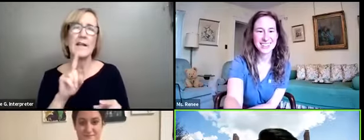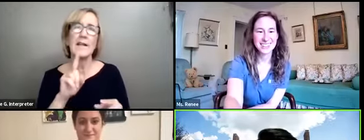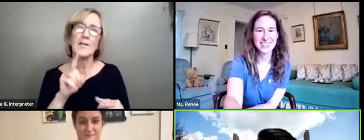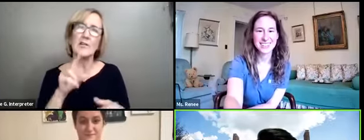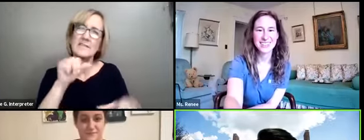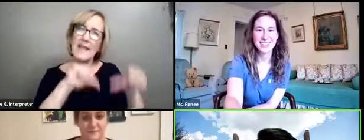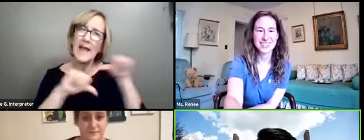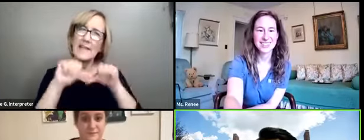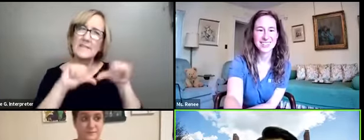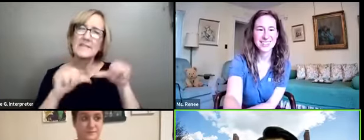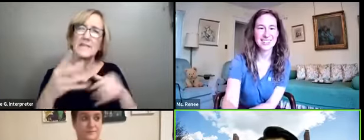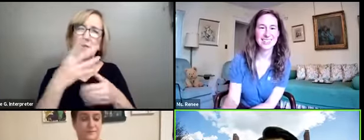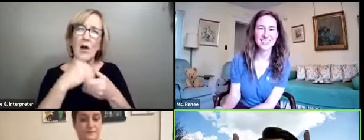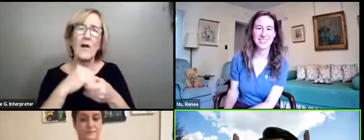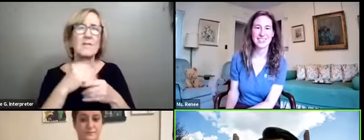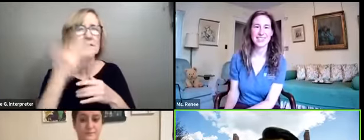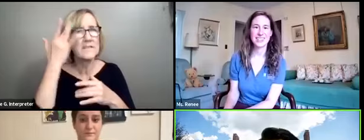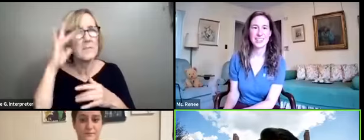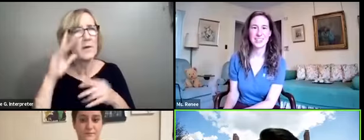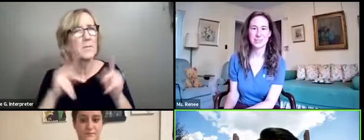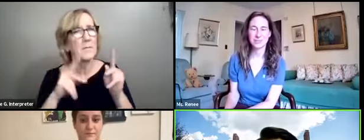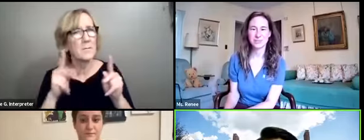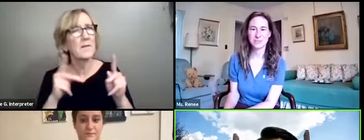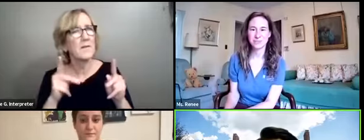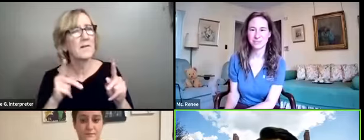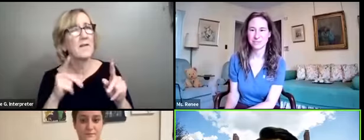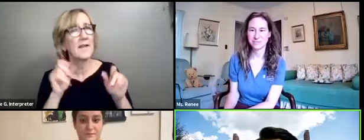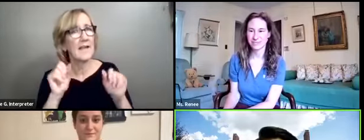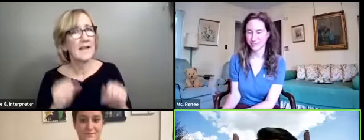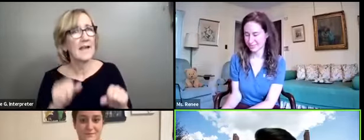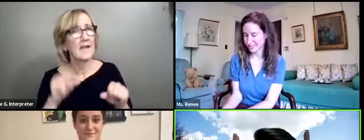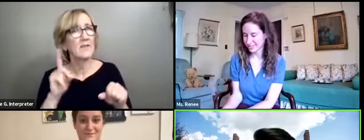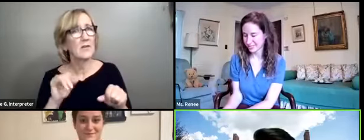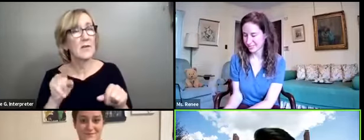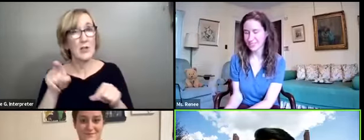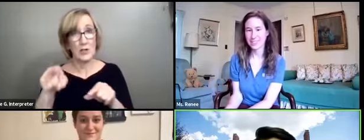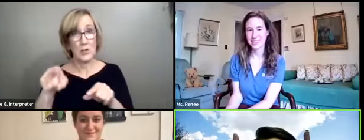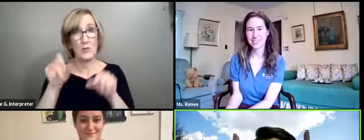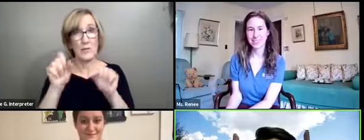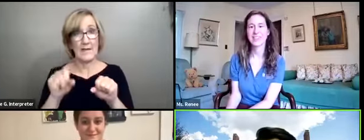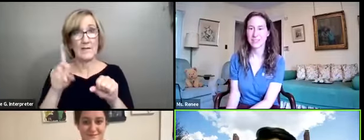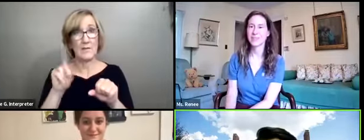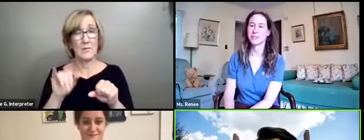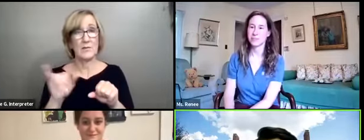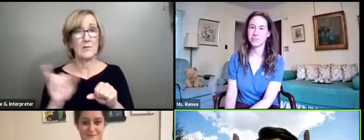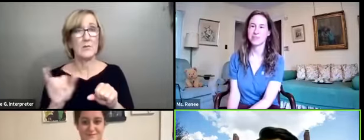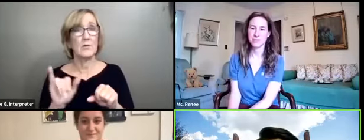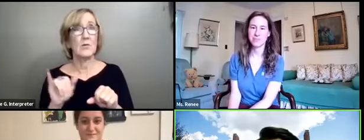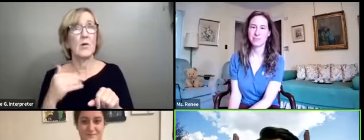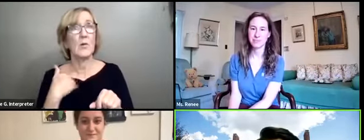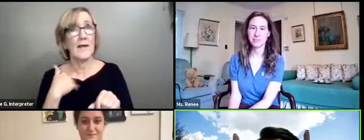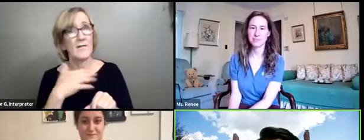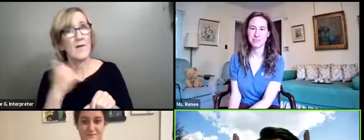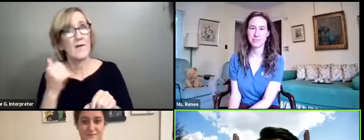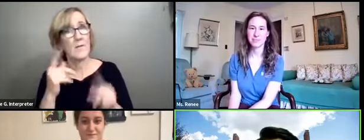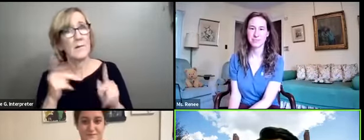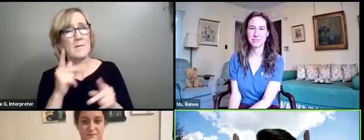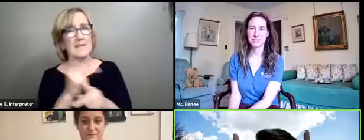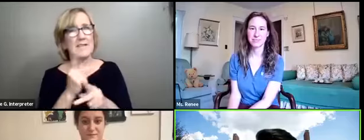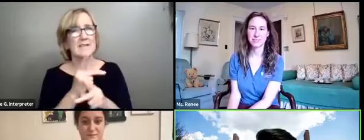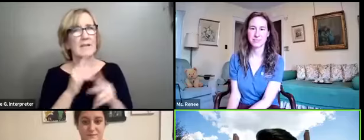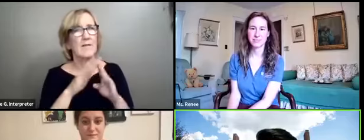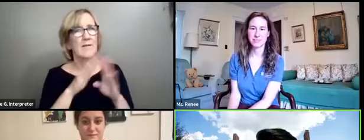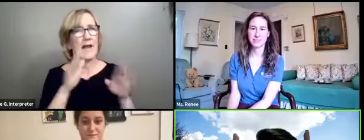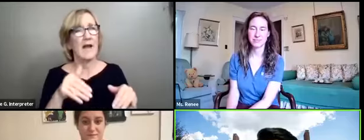really smart people that do it. But you can be a smart person and do it as well. And we have an awesome team at Applewood that takes care of our house, and